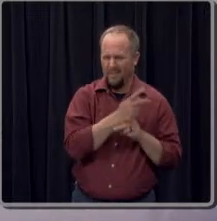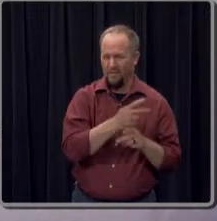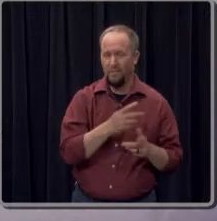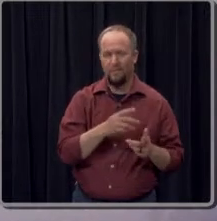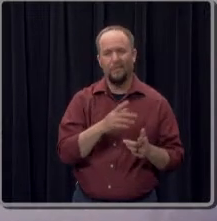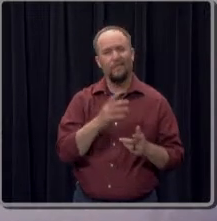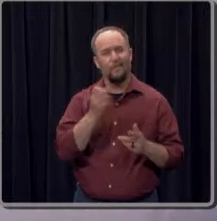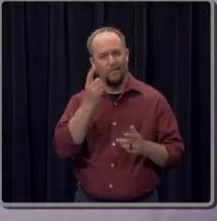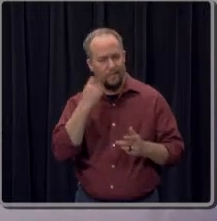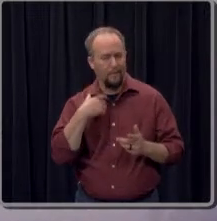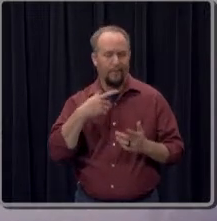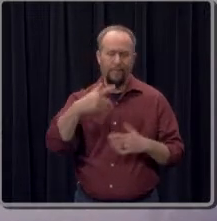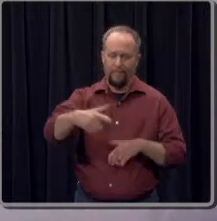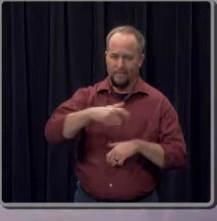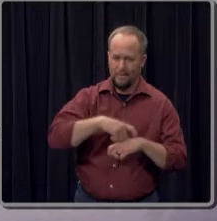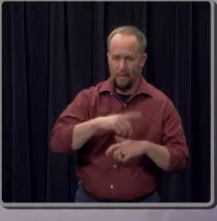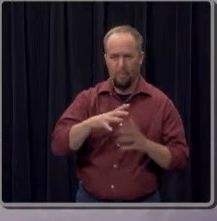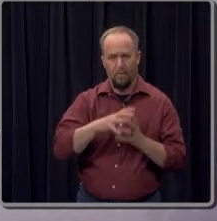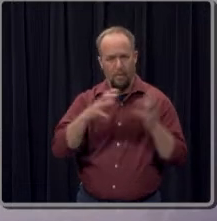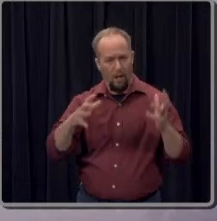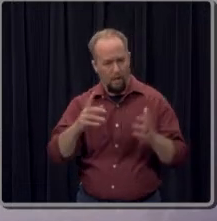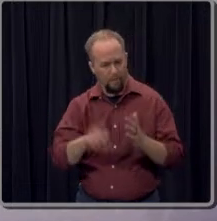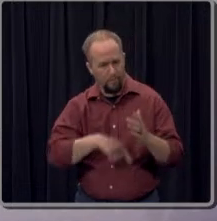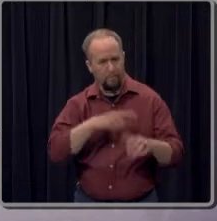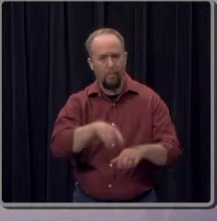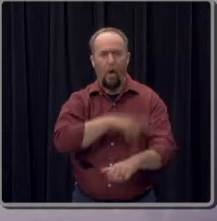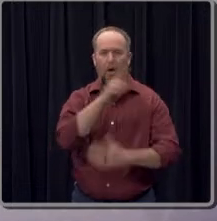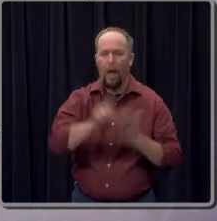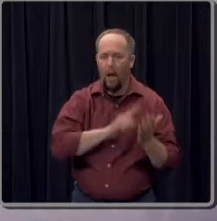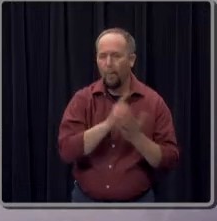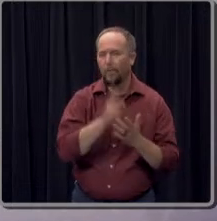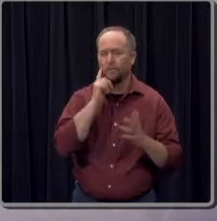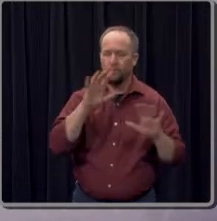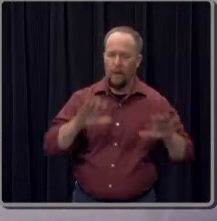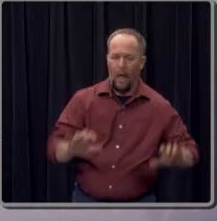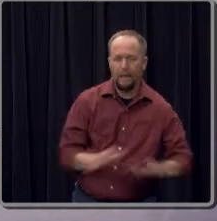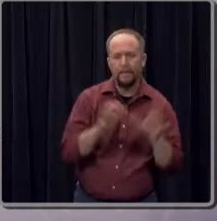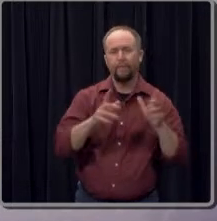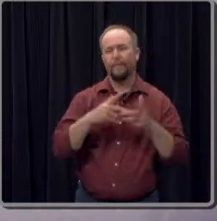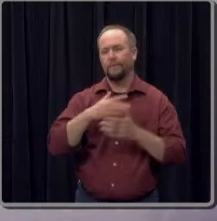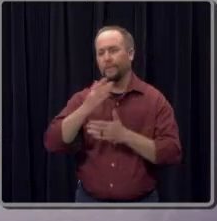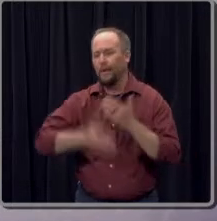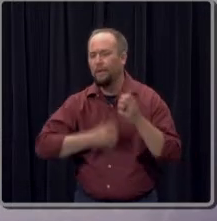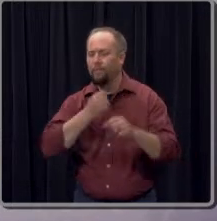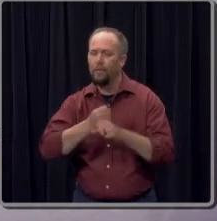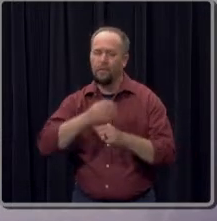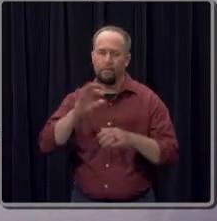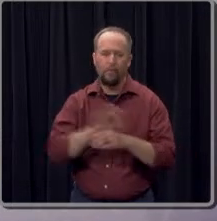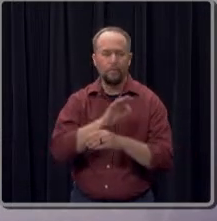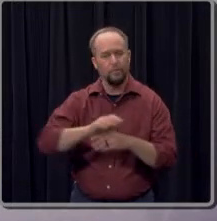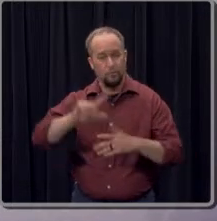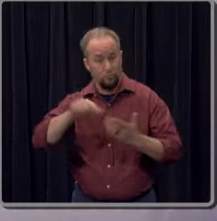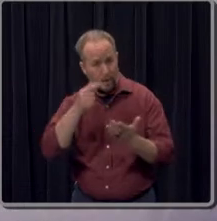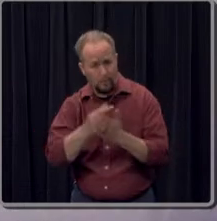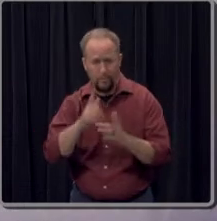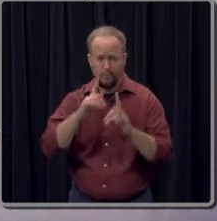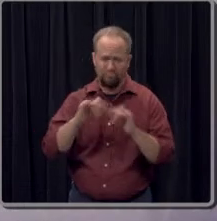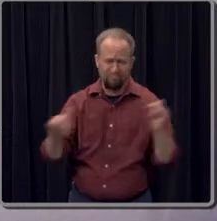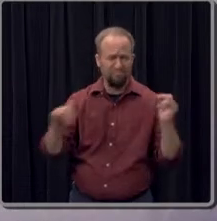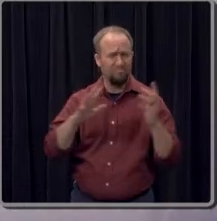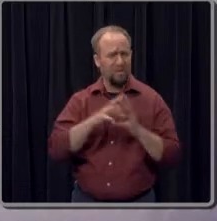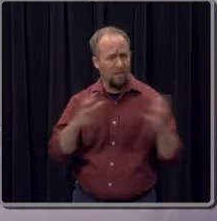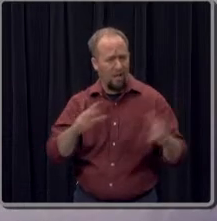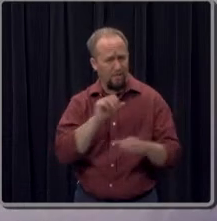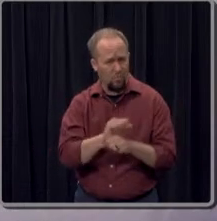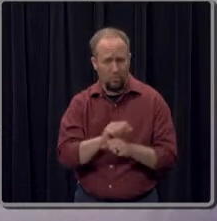time of year is a lot of long hours for our administrators with activities and end of the year functions and graduation and all those kinds of things. So I